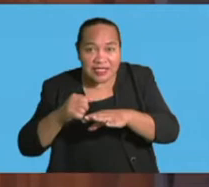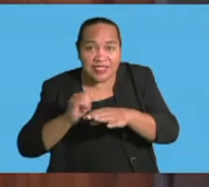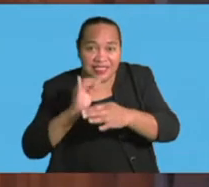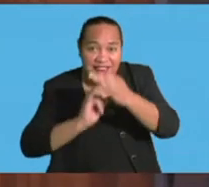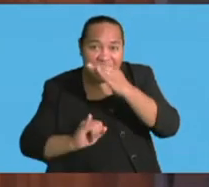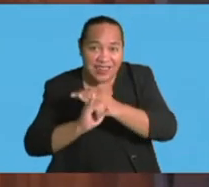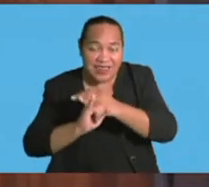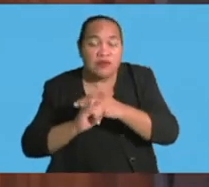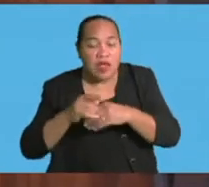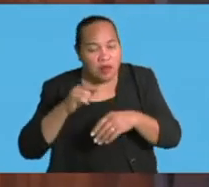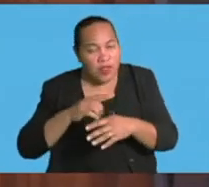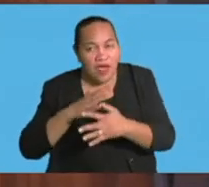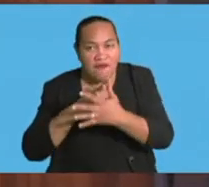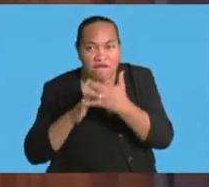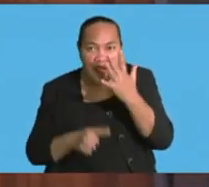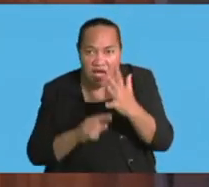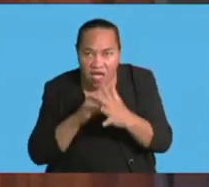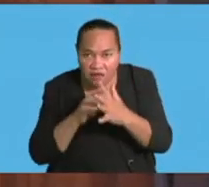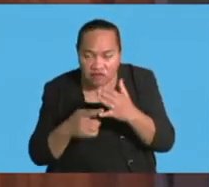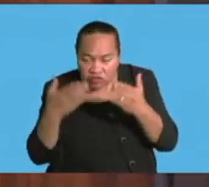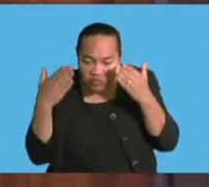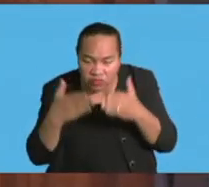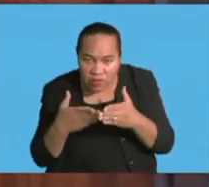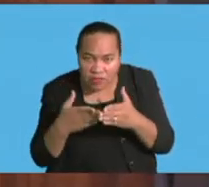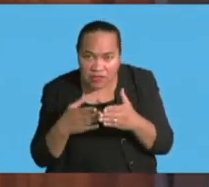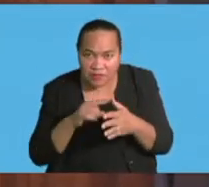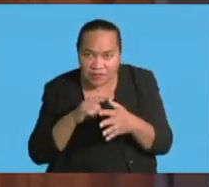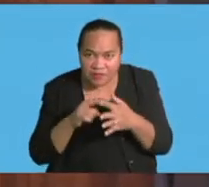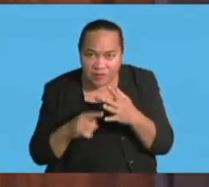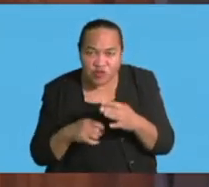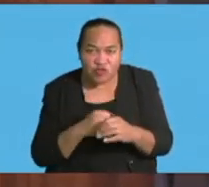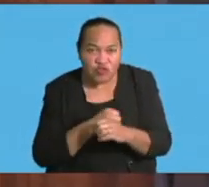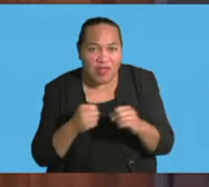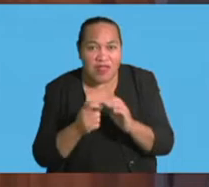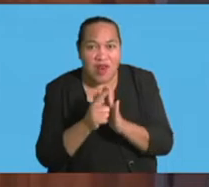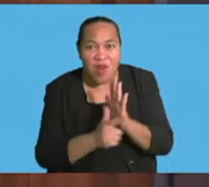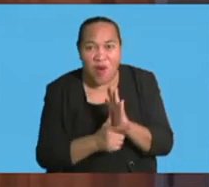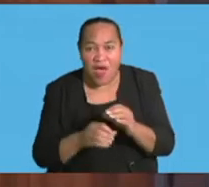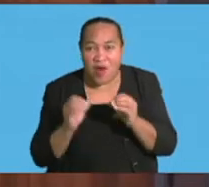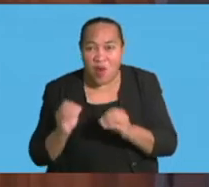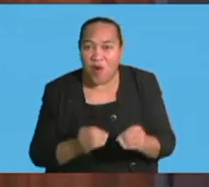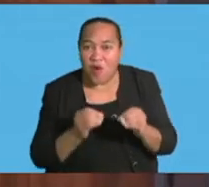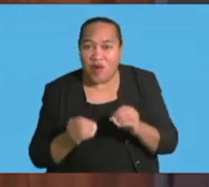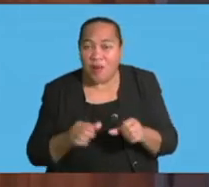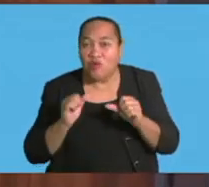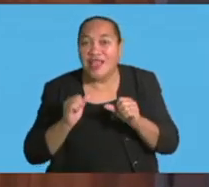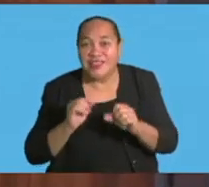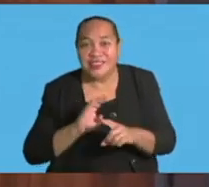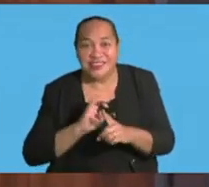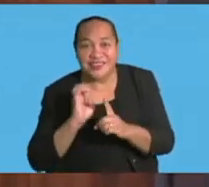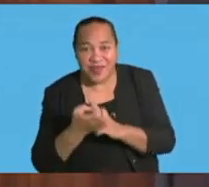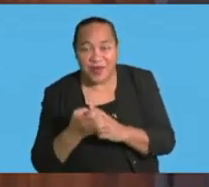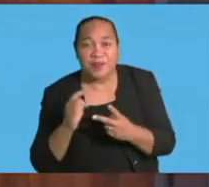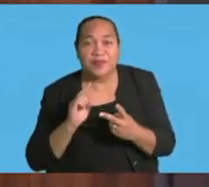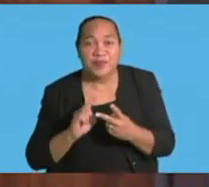5 pillars as the key areas of focus: strengthening law and order, protecting the natural environment,